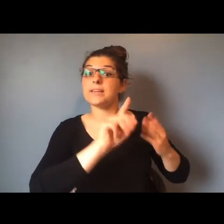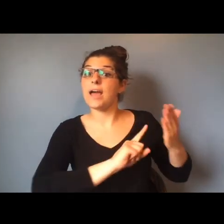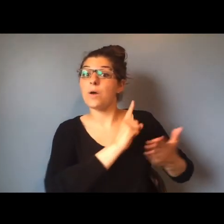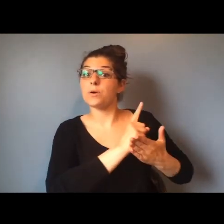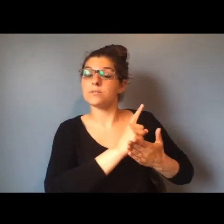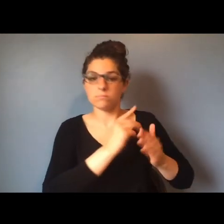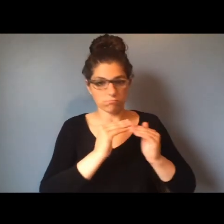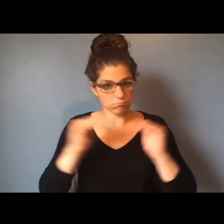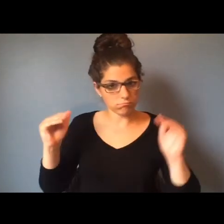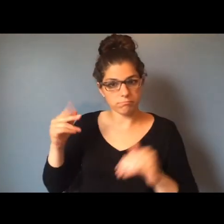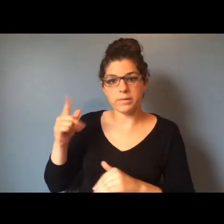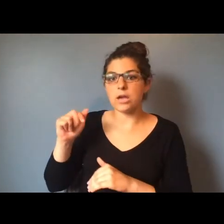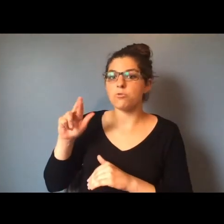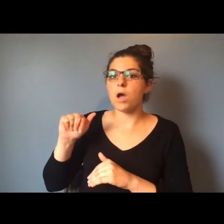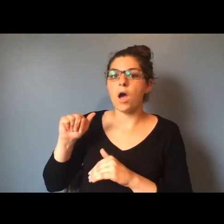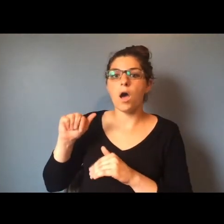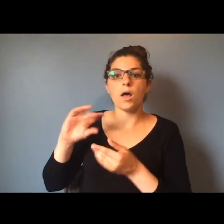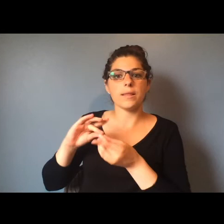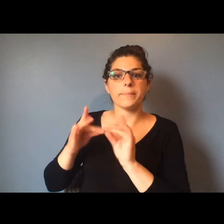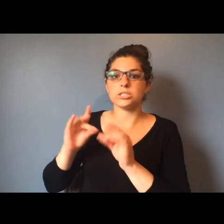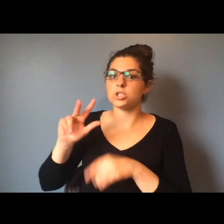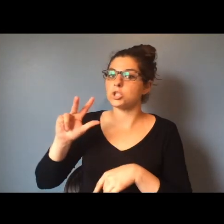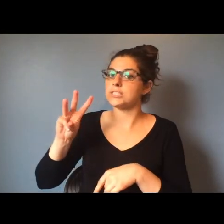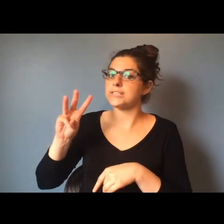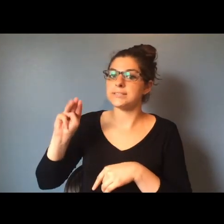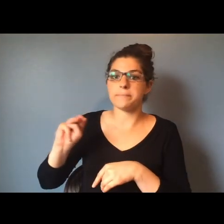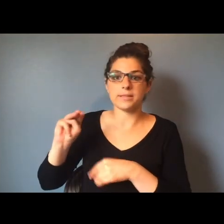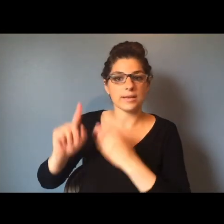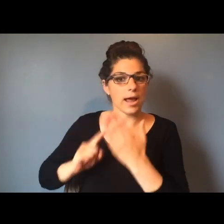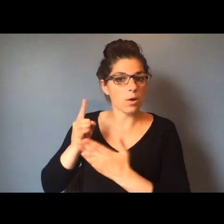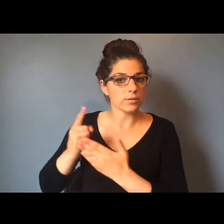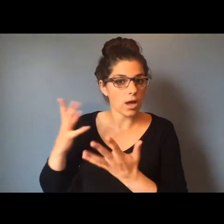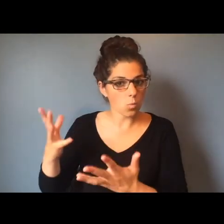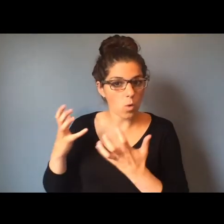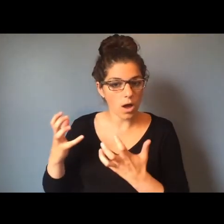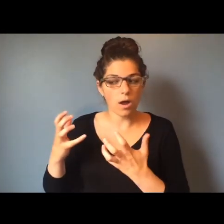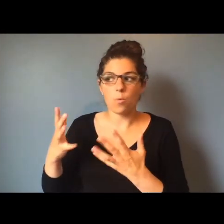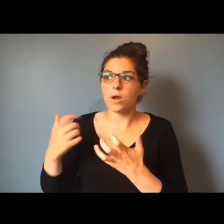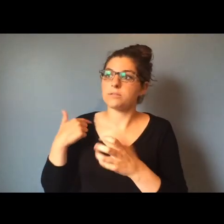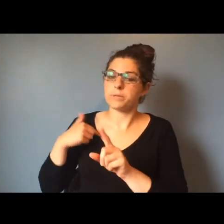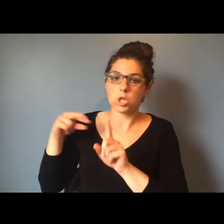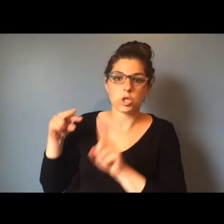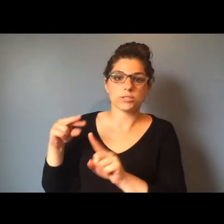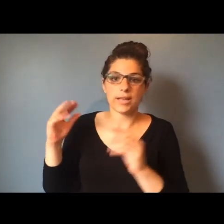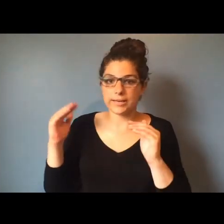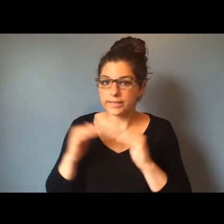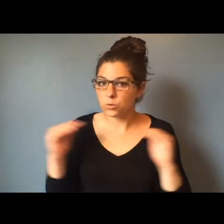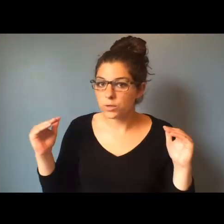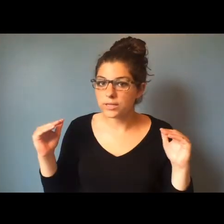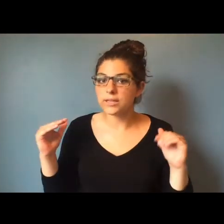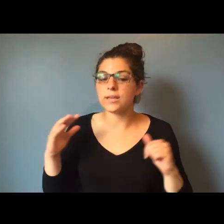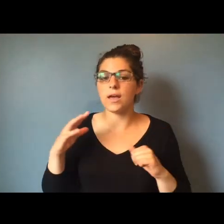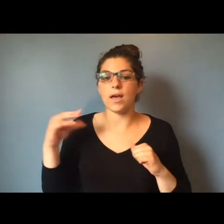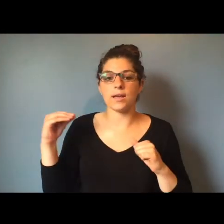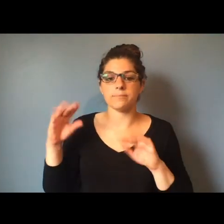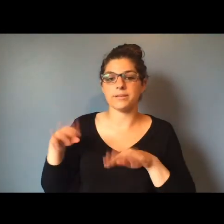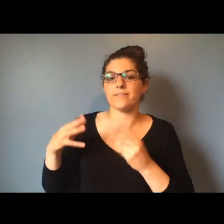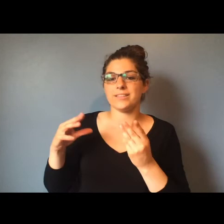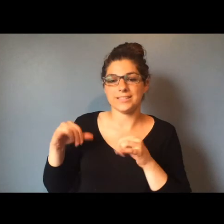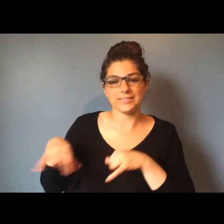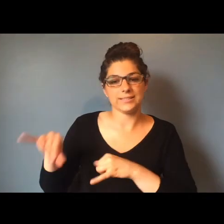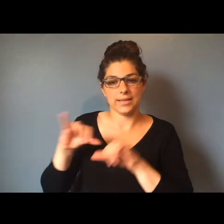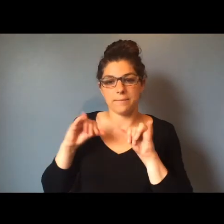the Paralympics to have 36 million hours, you know? I just want us to be looked at equally and be given the